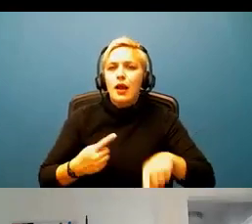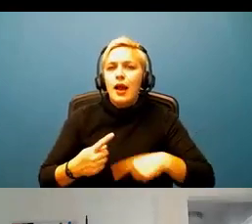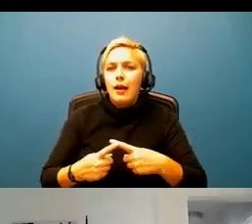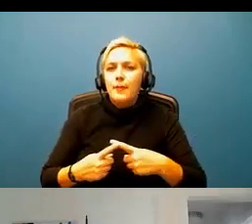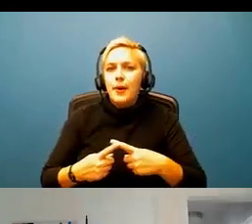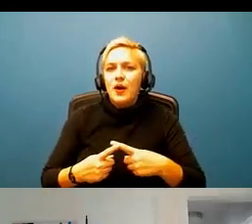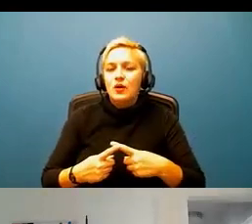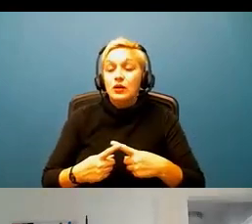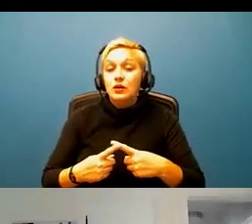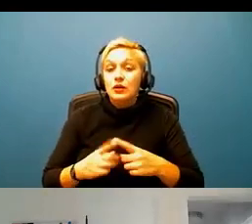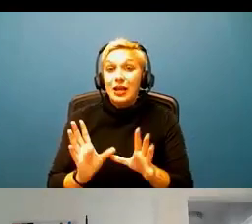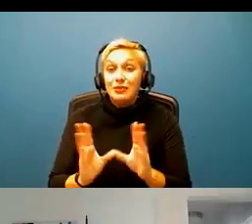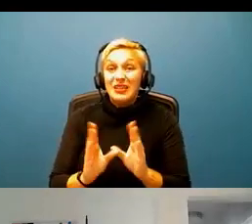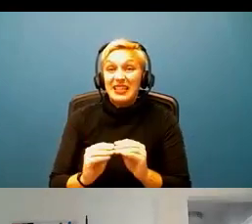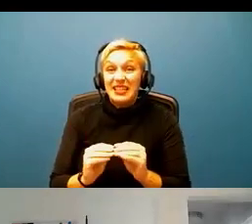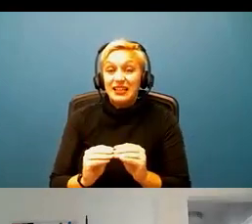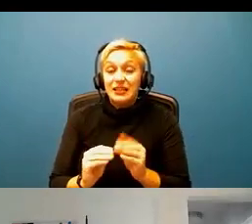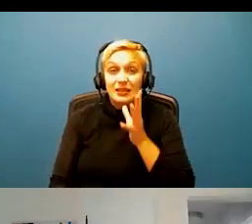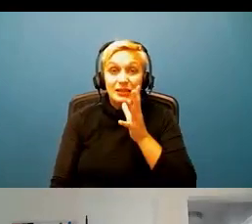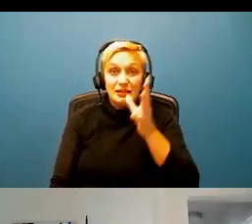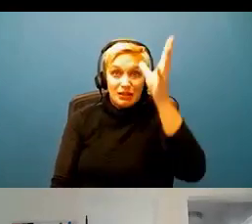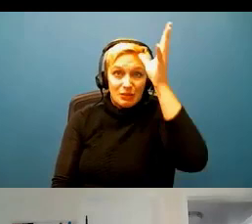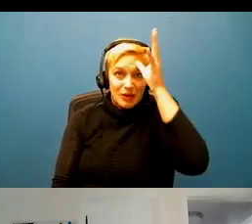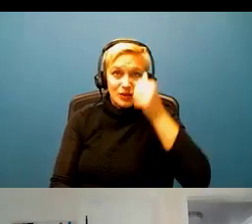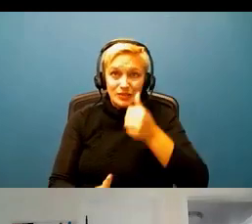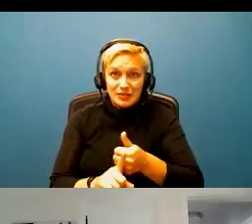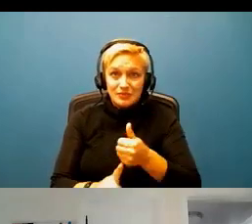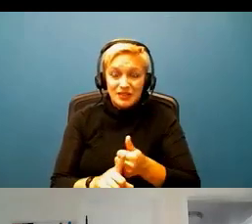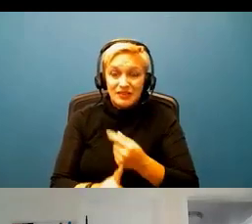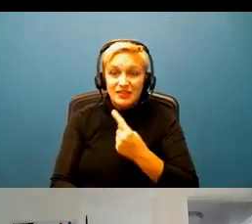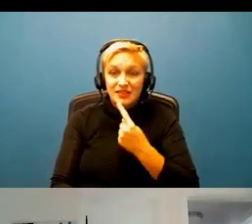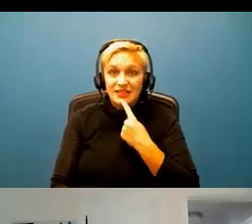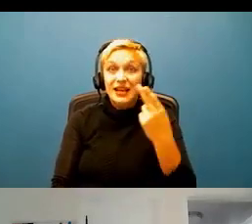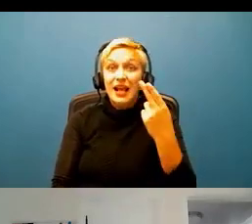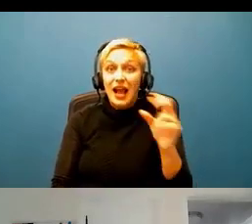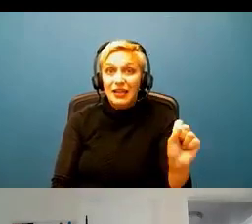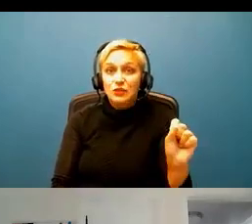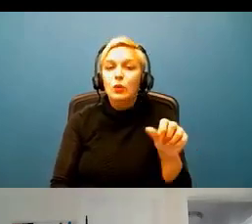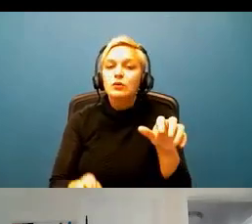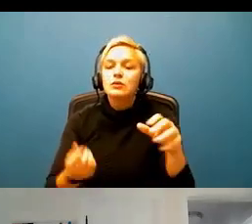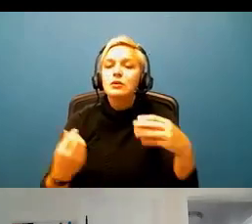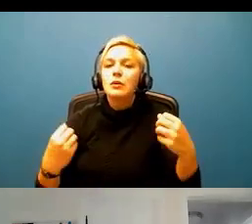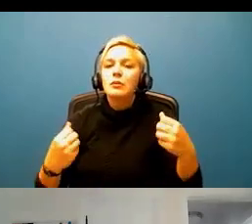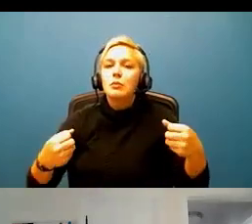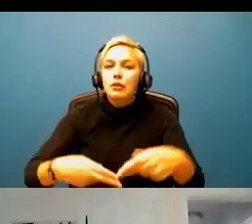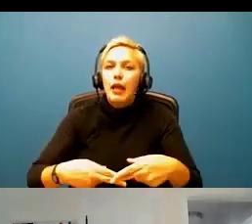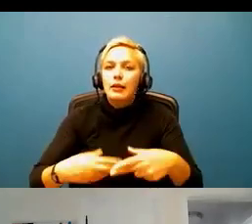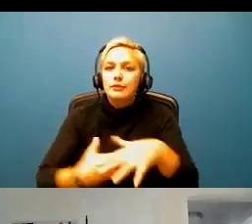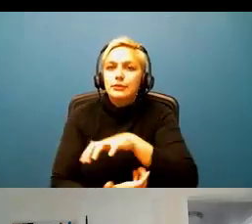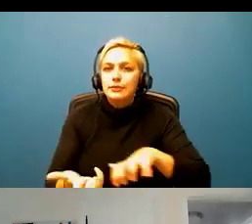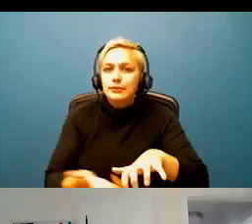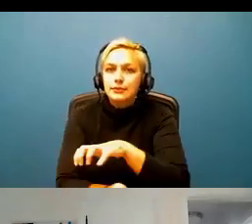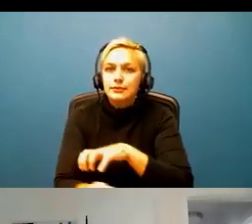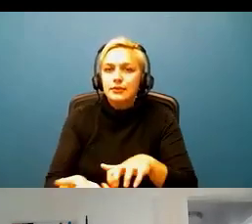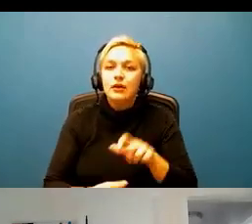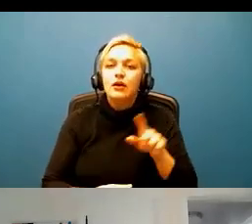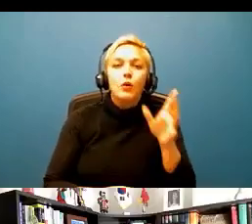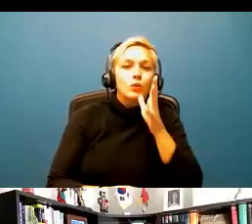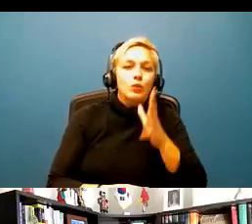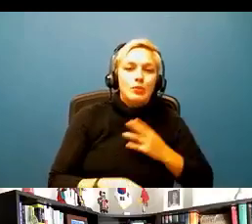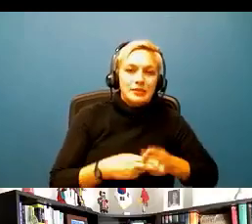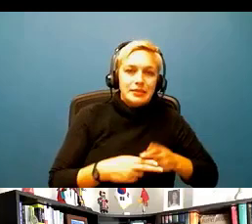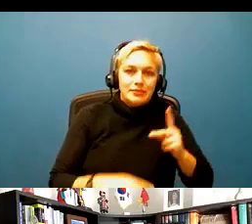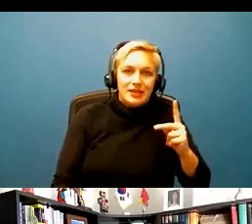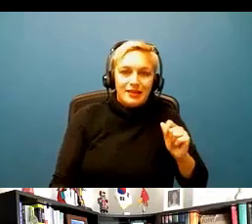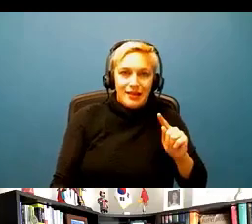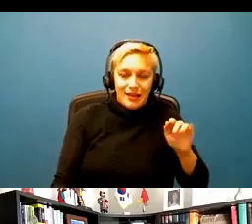parents decided not to send them to school when their high school is a blended situation. And we kind of talked around starting from